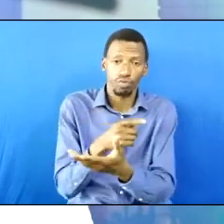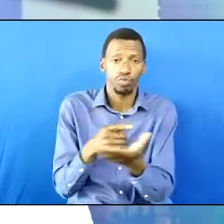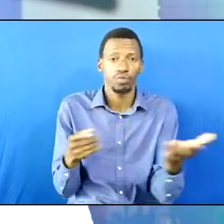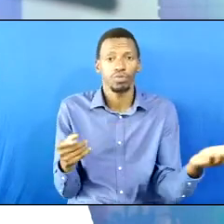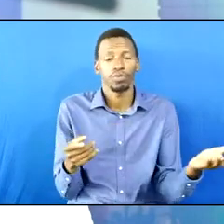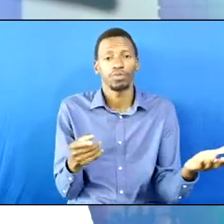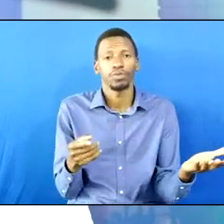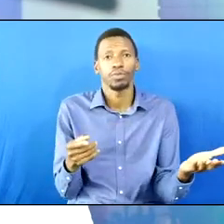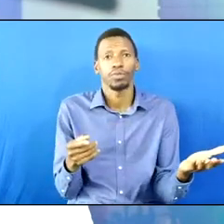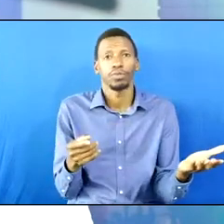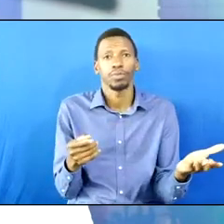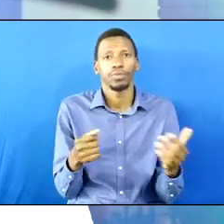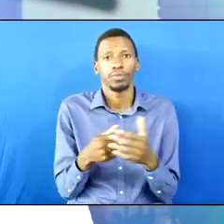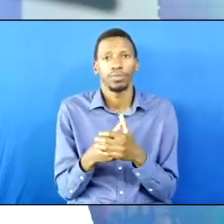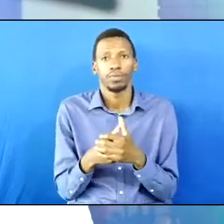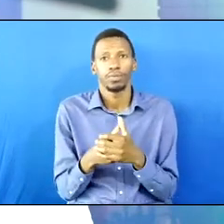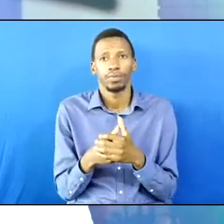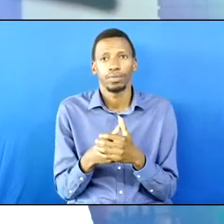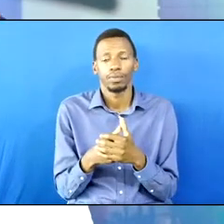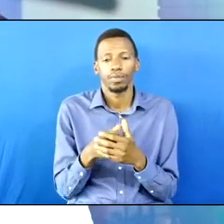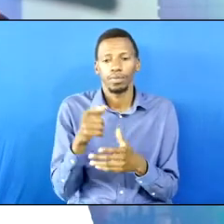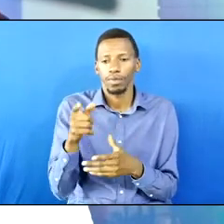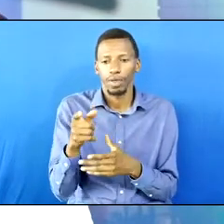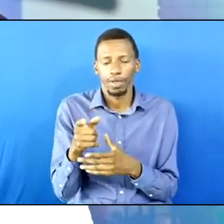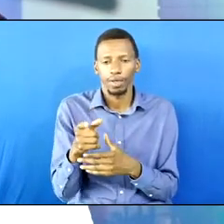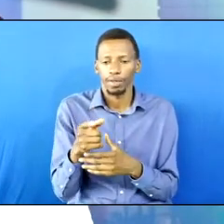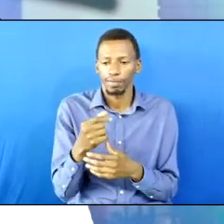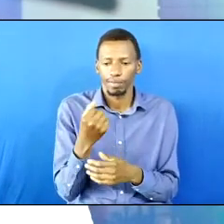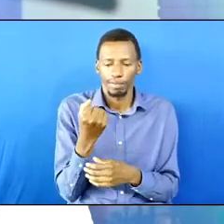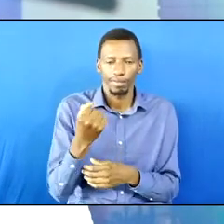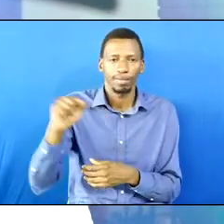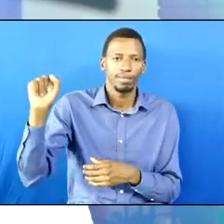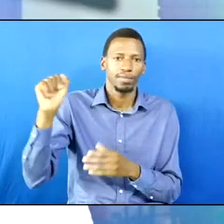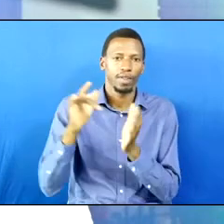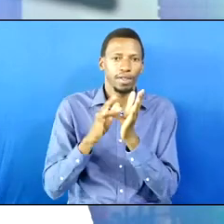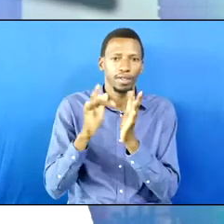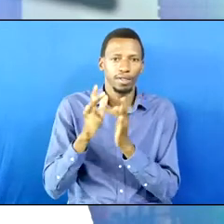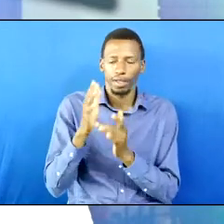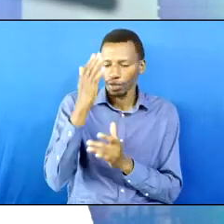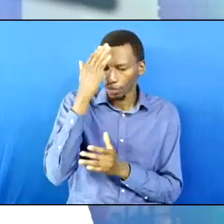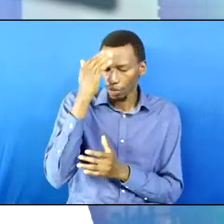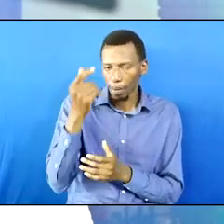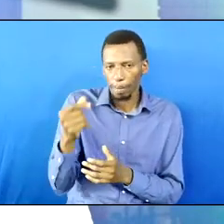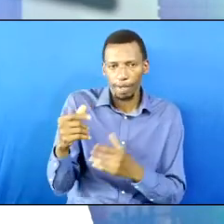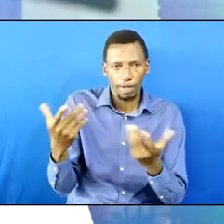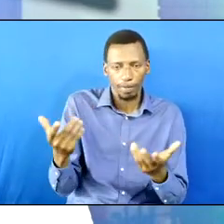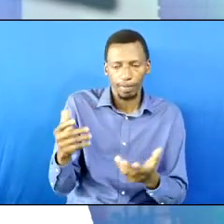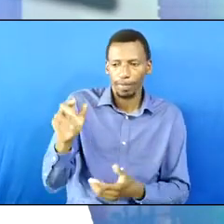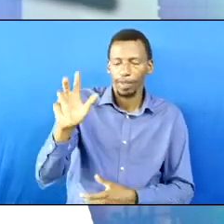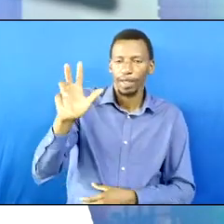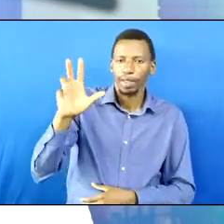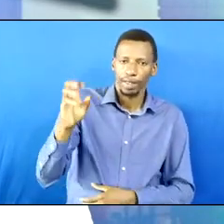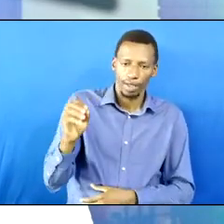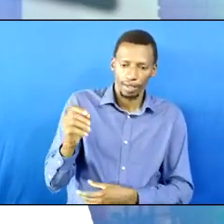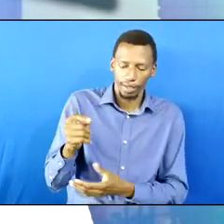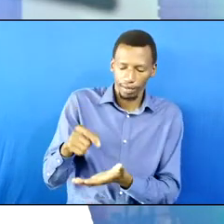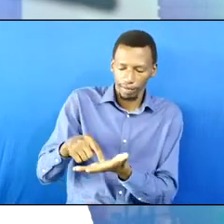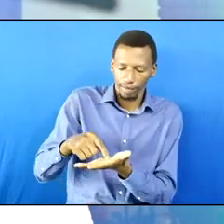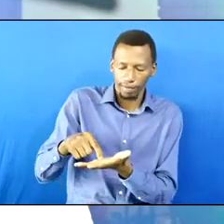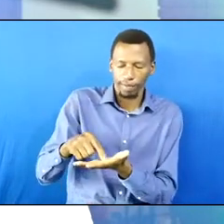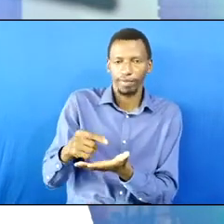they covenanted with him for 30 pieces of silver. And from that time he sought opportunity to betray